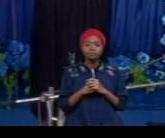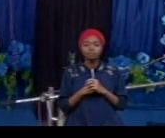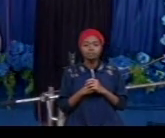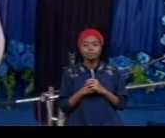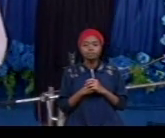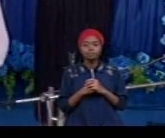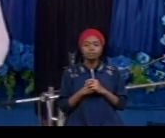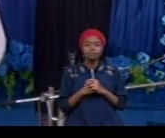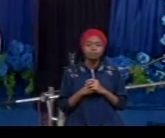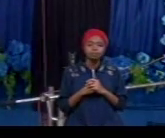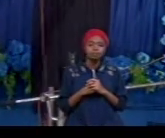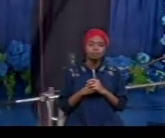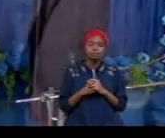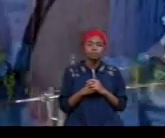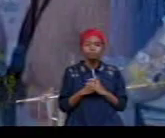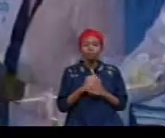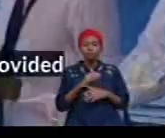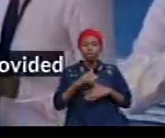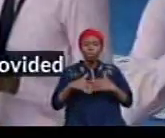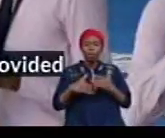All that I need.